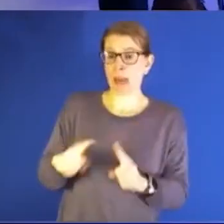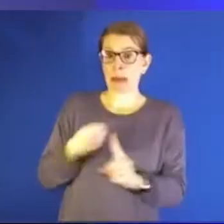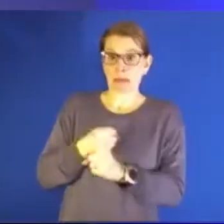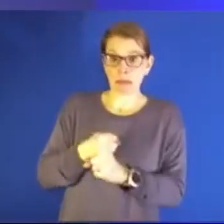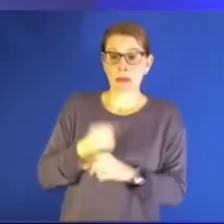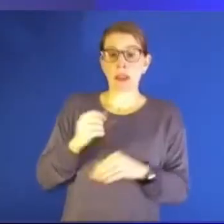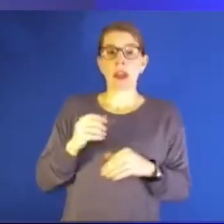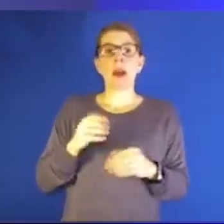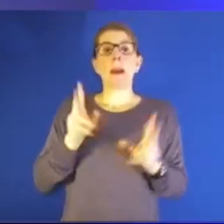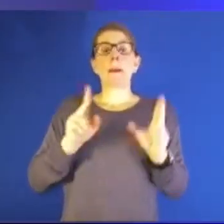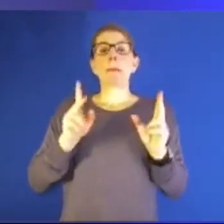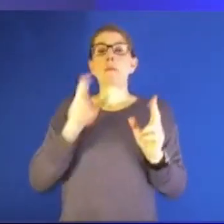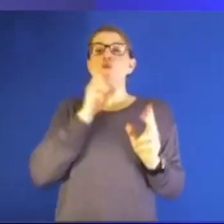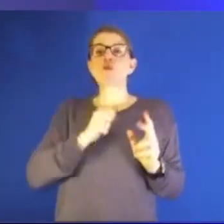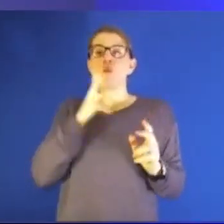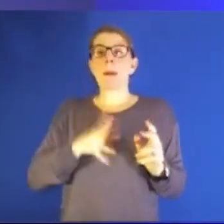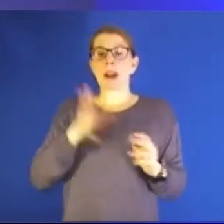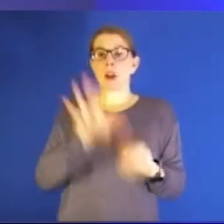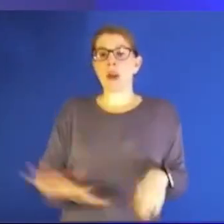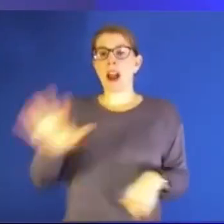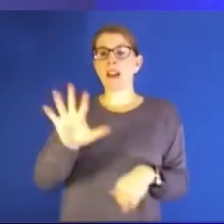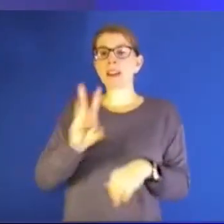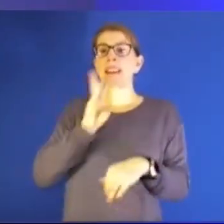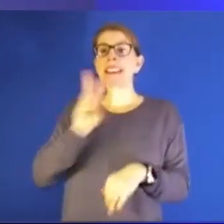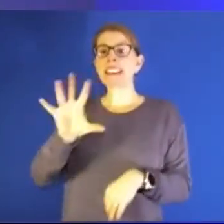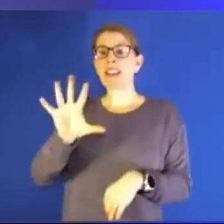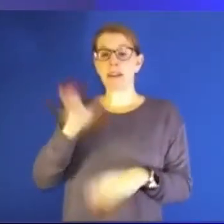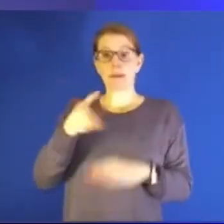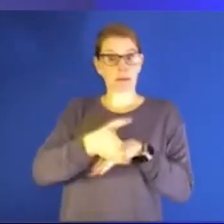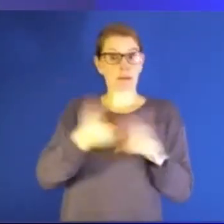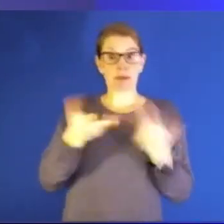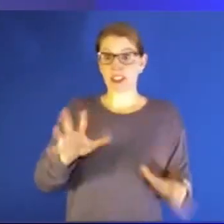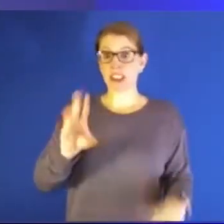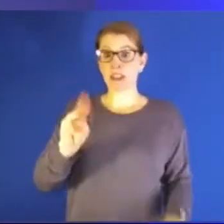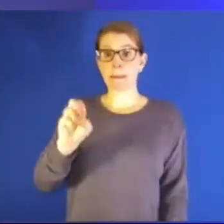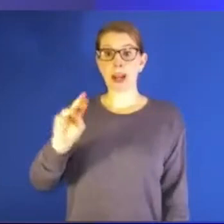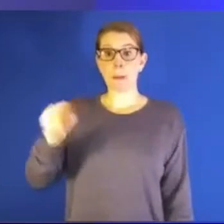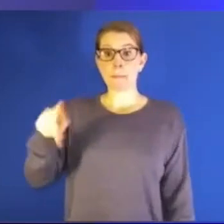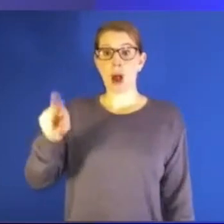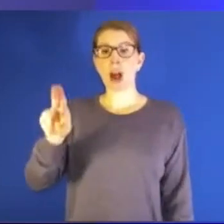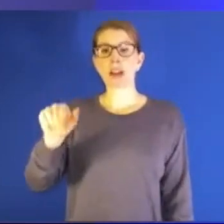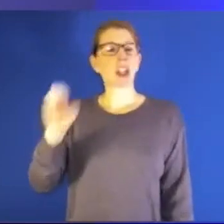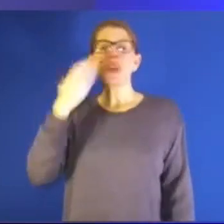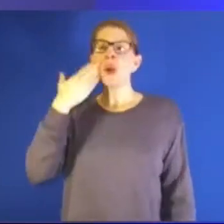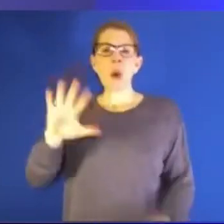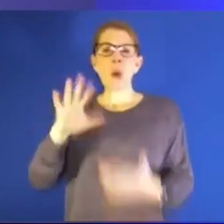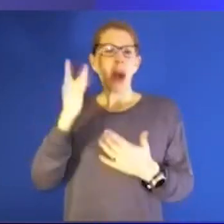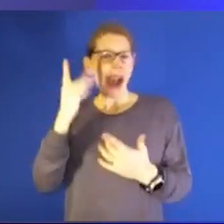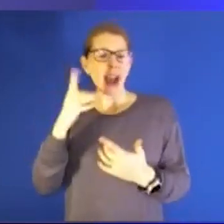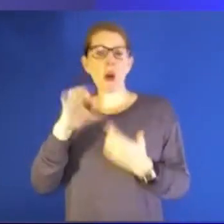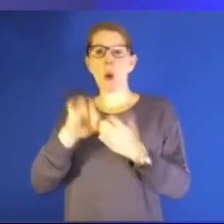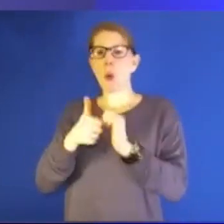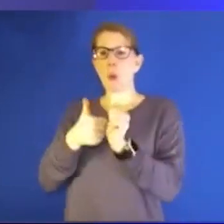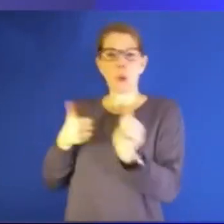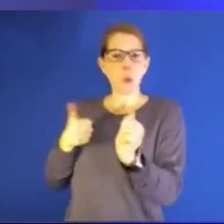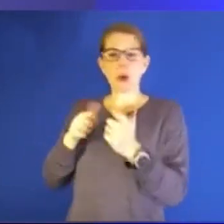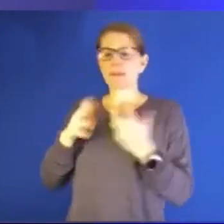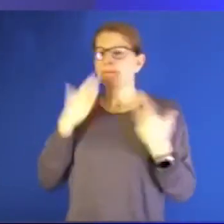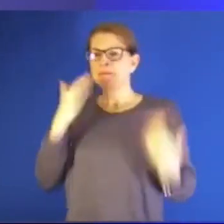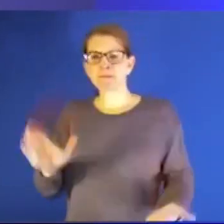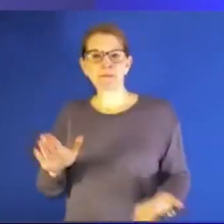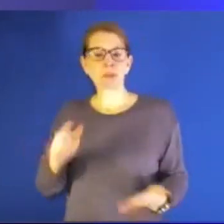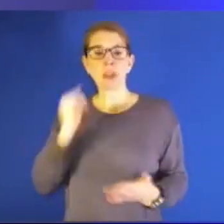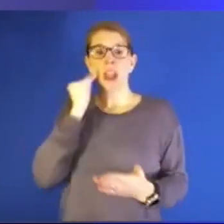women around the age of 65 are definitely more prone to it. We don't know why, and we don't know how best to avoid that. I think if we know it's an emotional